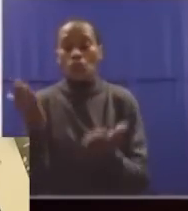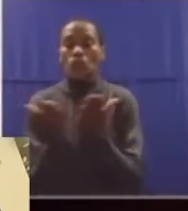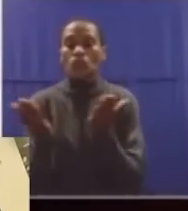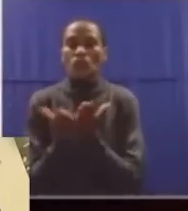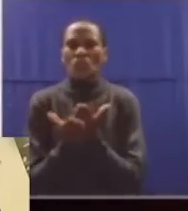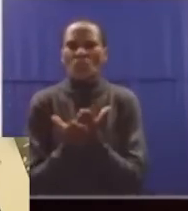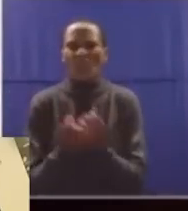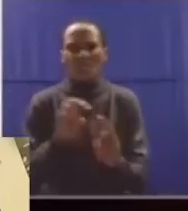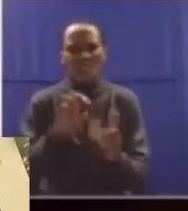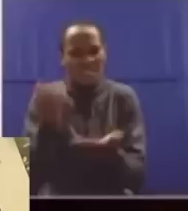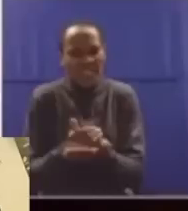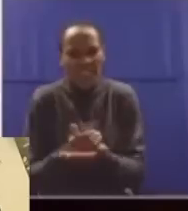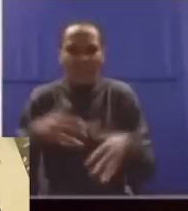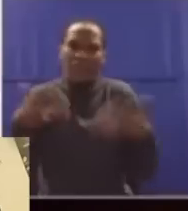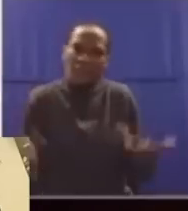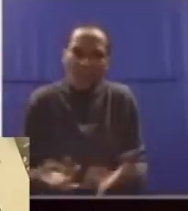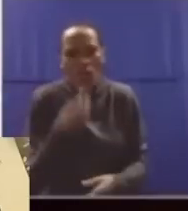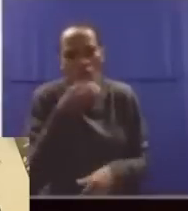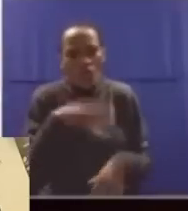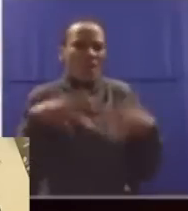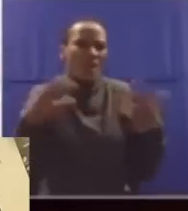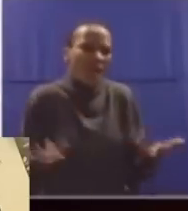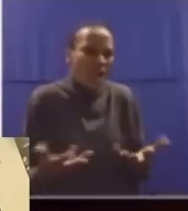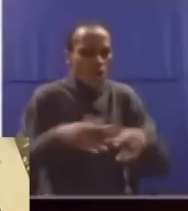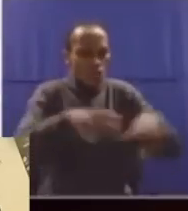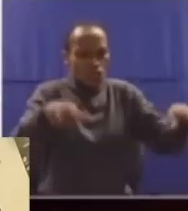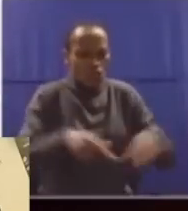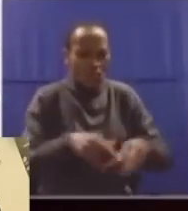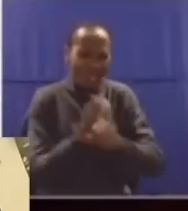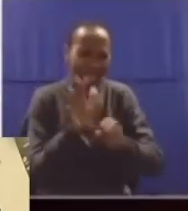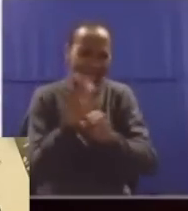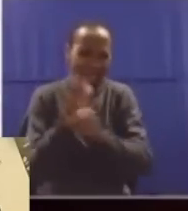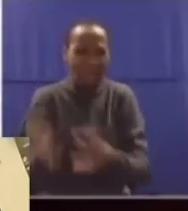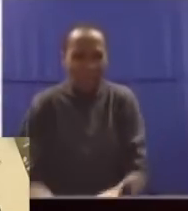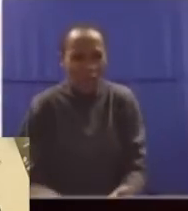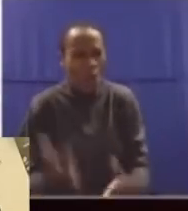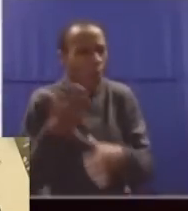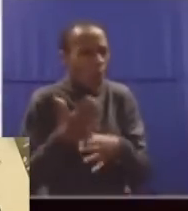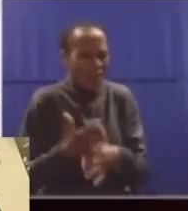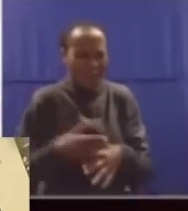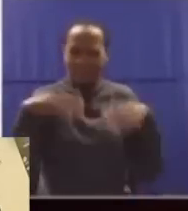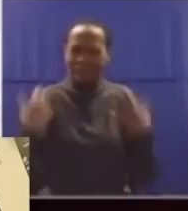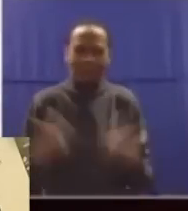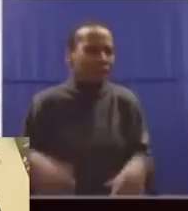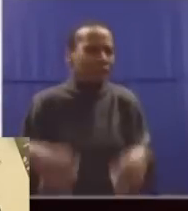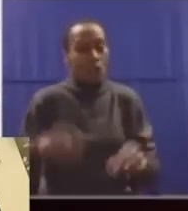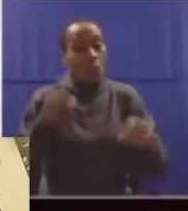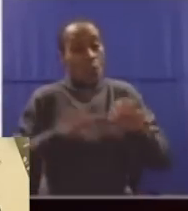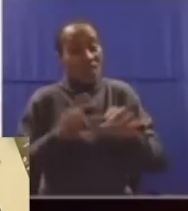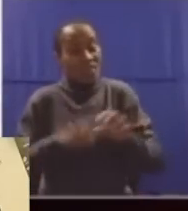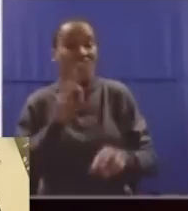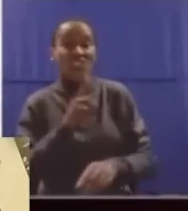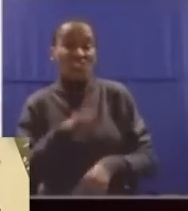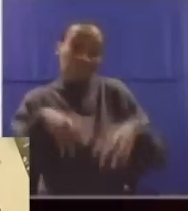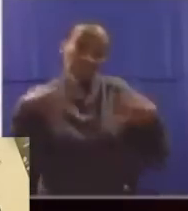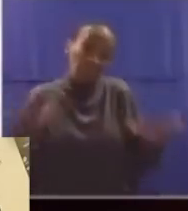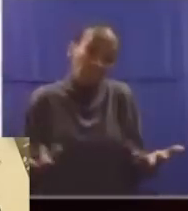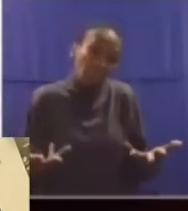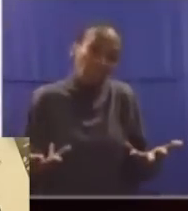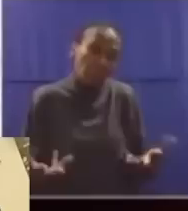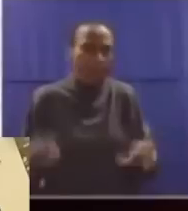without food, while they sit in overcrowded classrooms with overworked and underqualified teachers forced to teach a